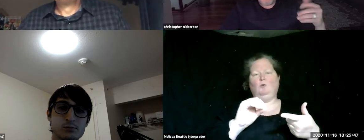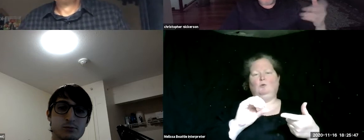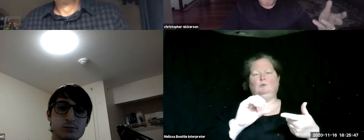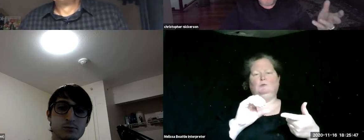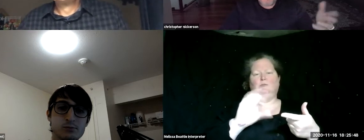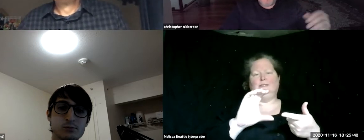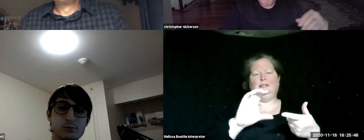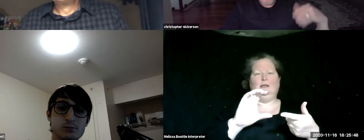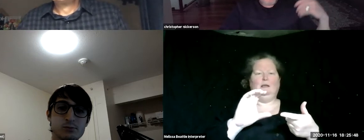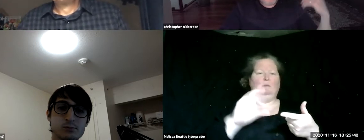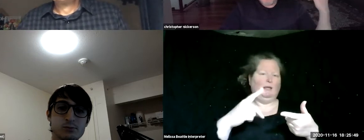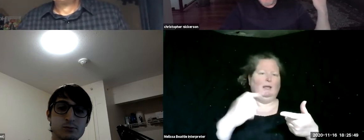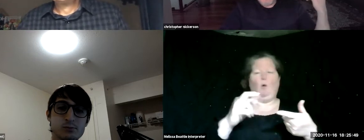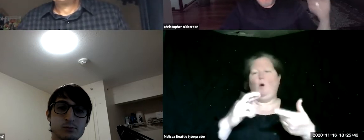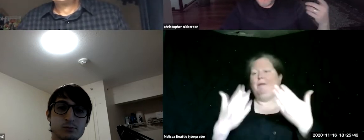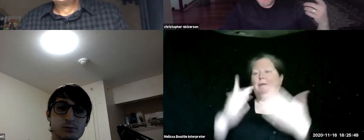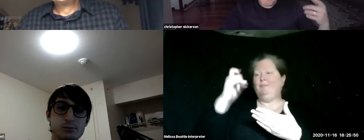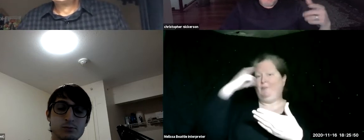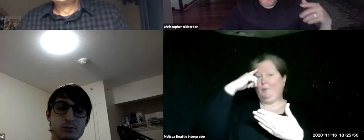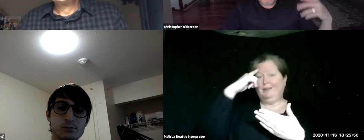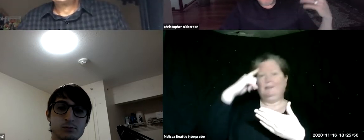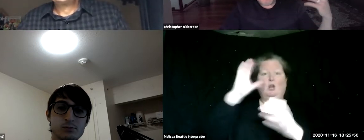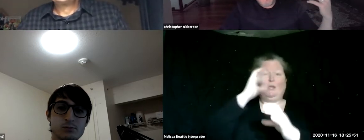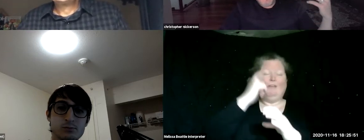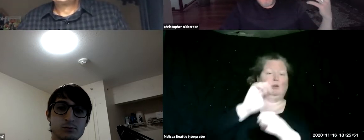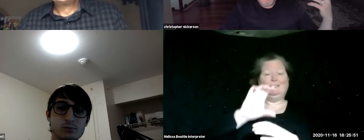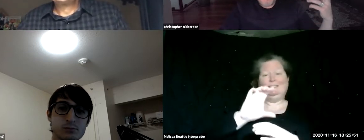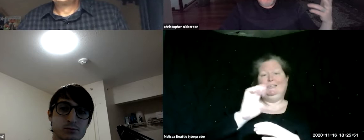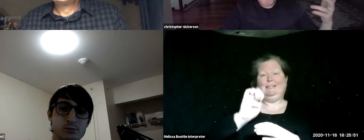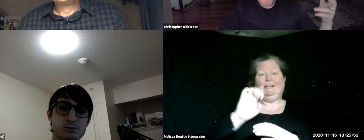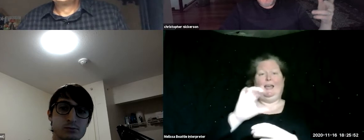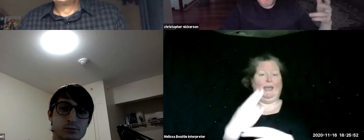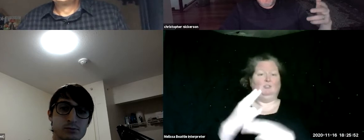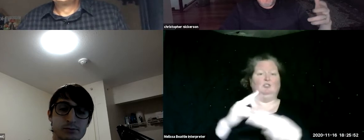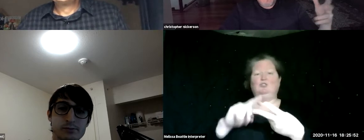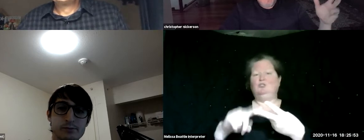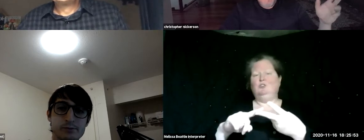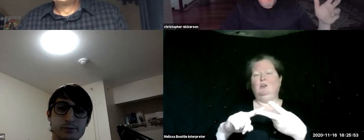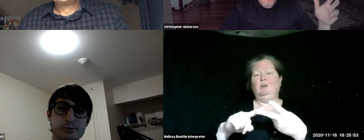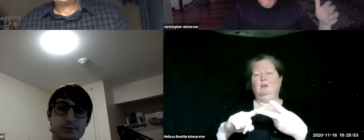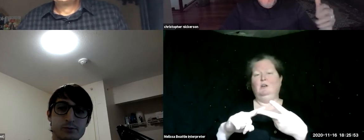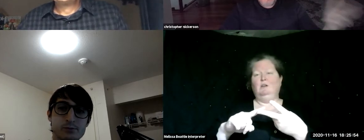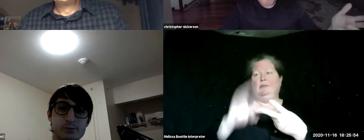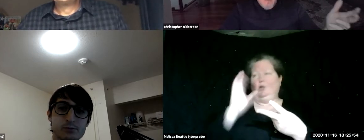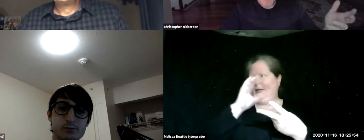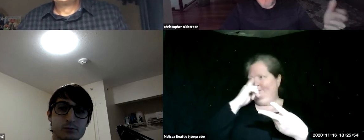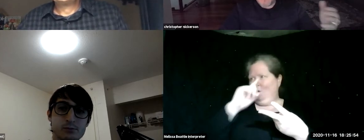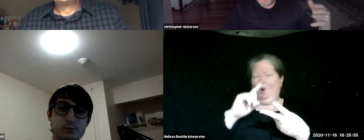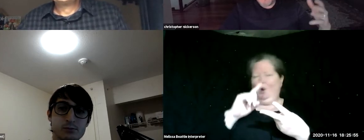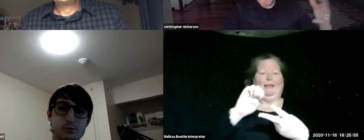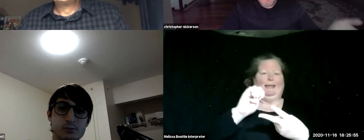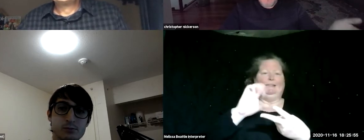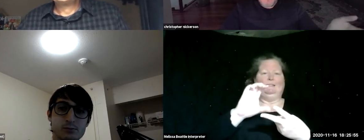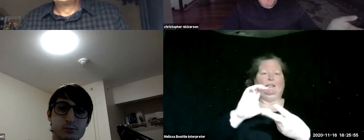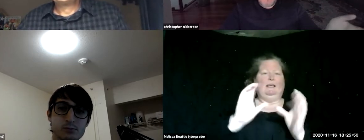or maybe like the big four, they look at things like CEH. They look at the EC Council